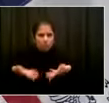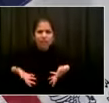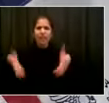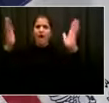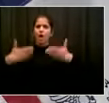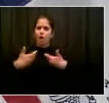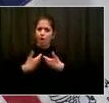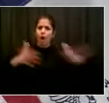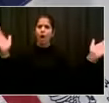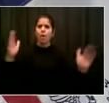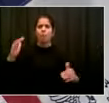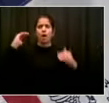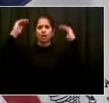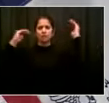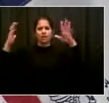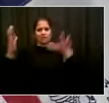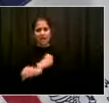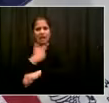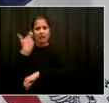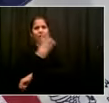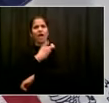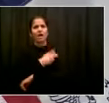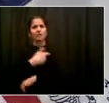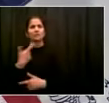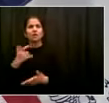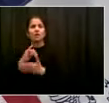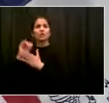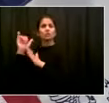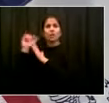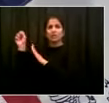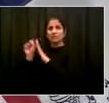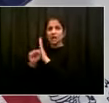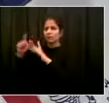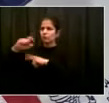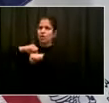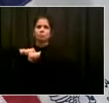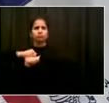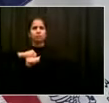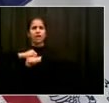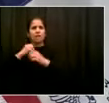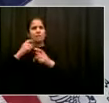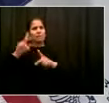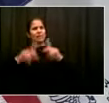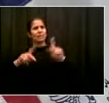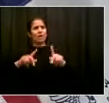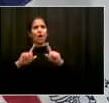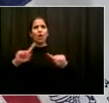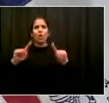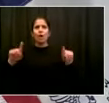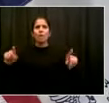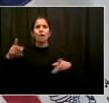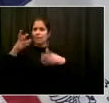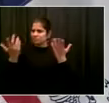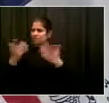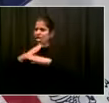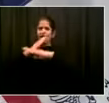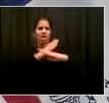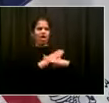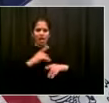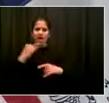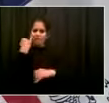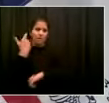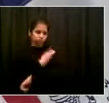able to vaccinate anyone at any site. That's been overcome now, thank God, but another example of why we need local control. But